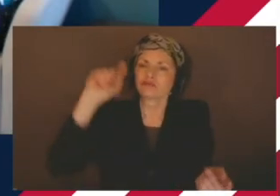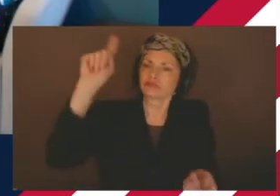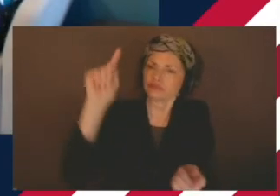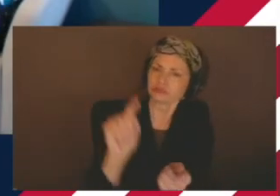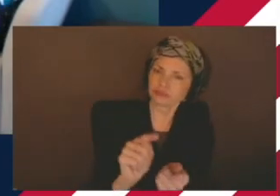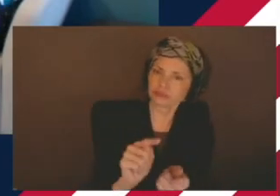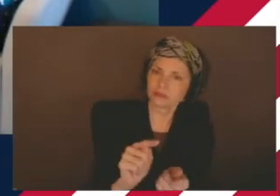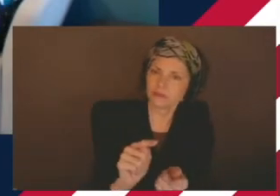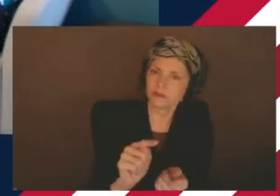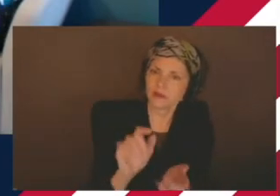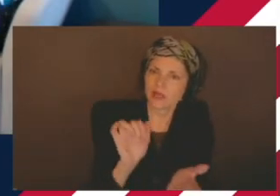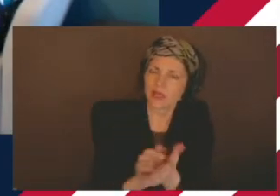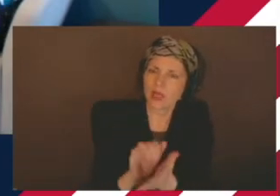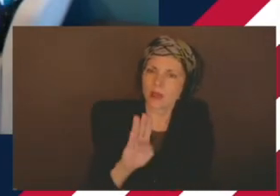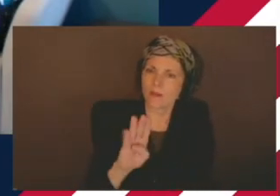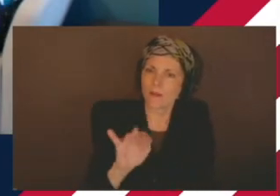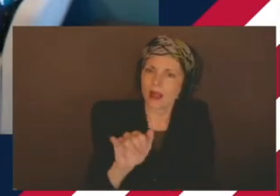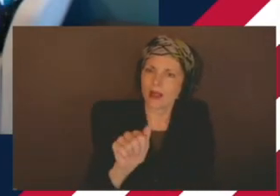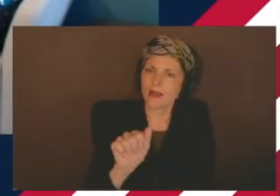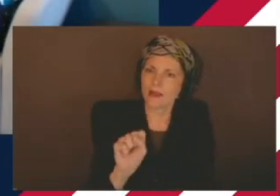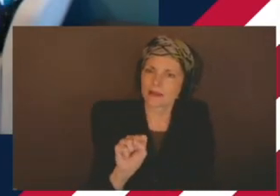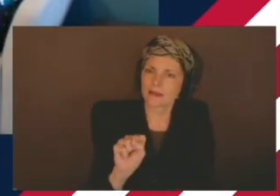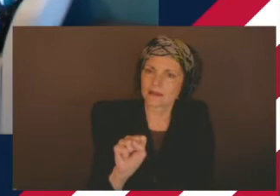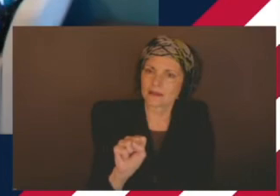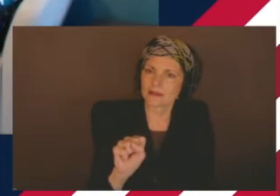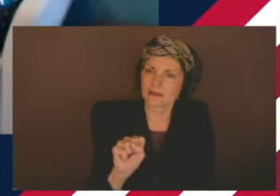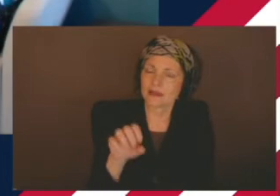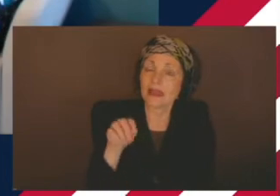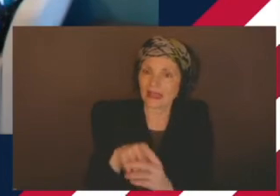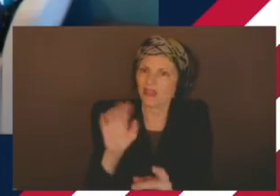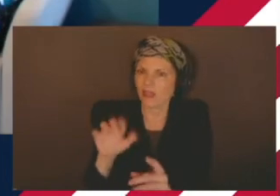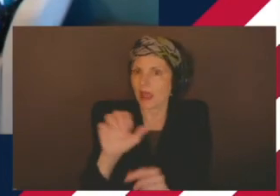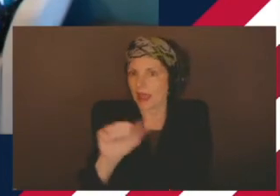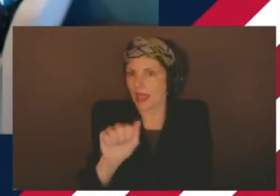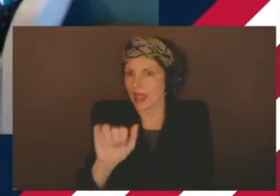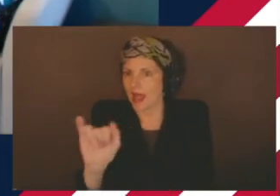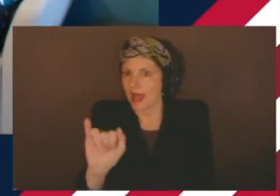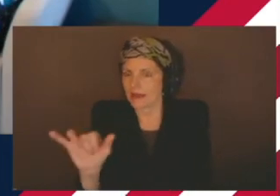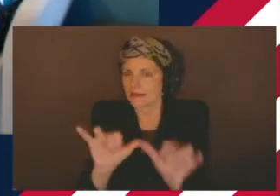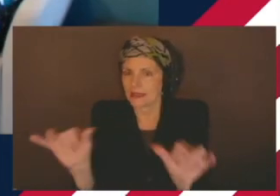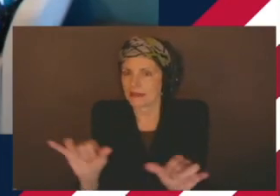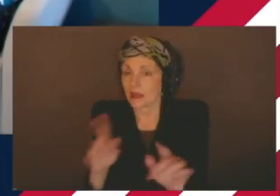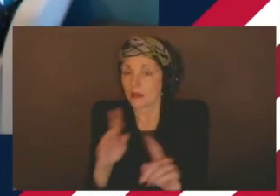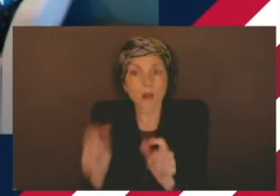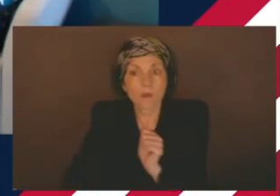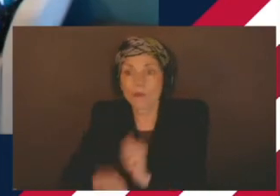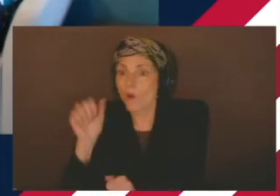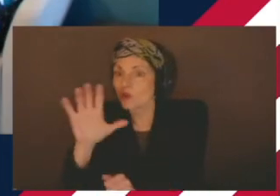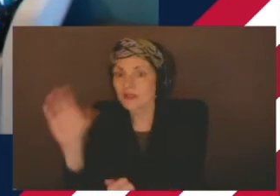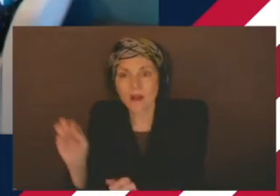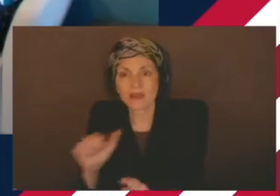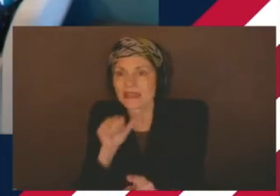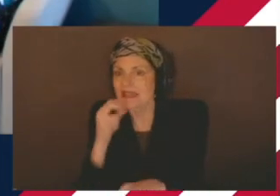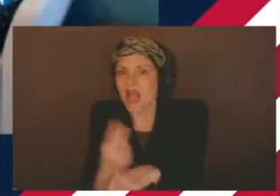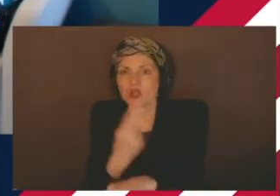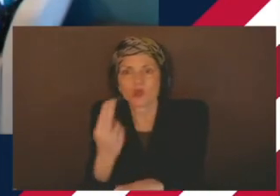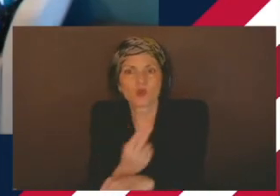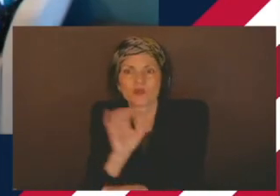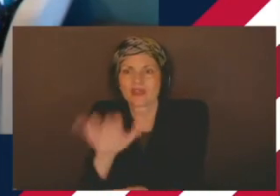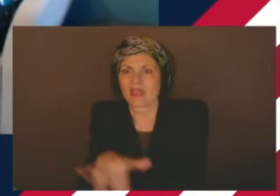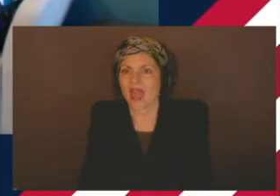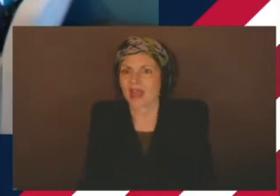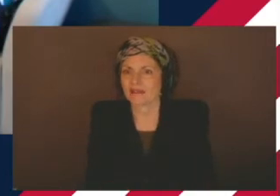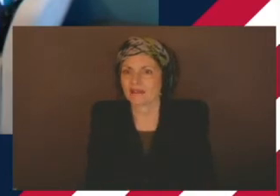stifle the bias in AI systems, most companies are not using those debiasing techniques when they build